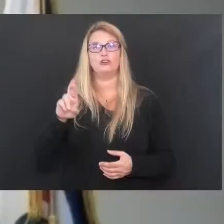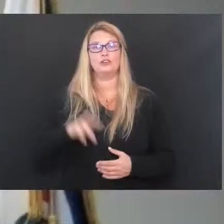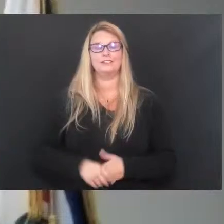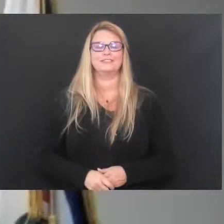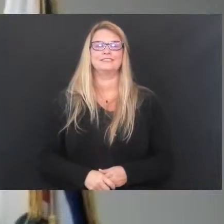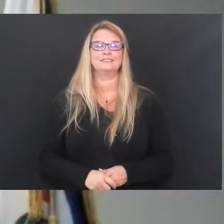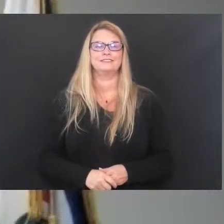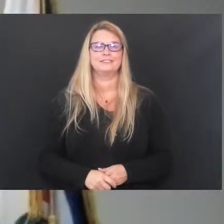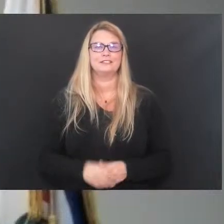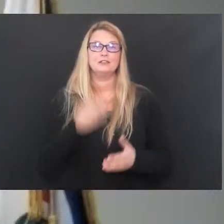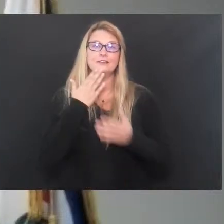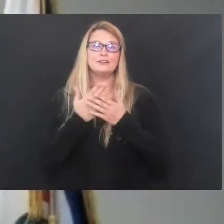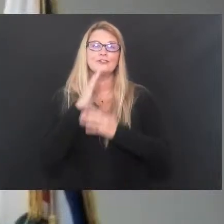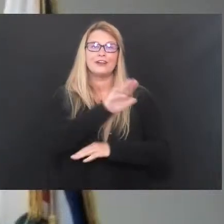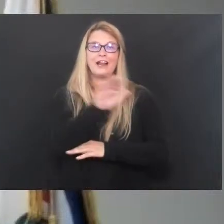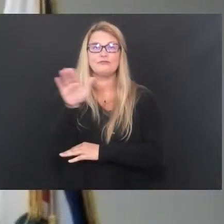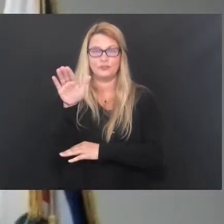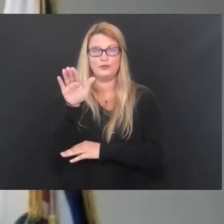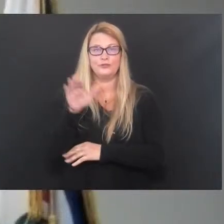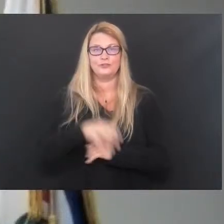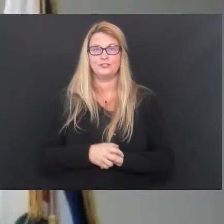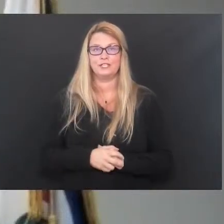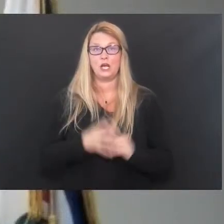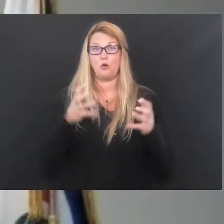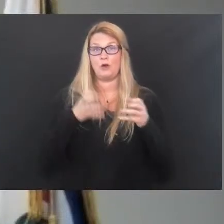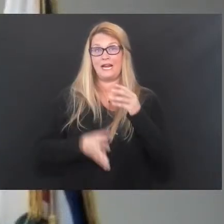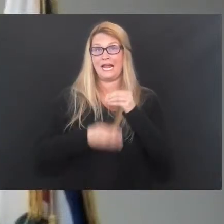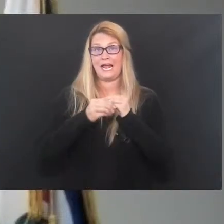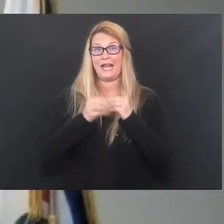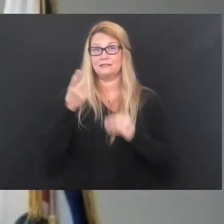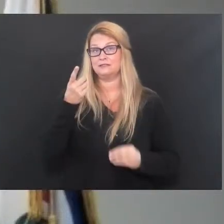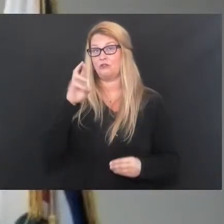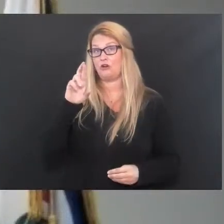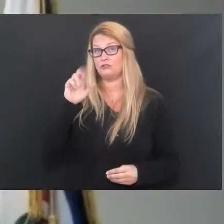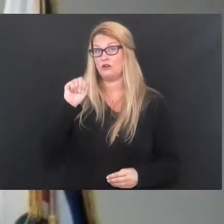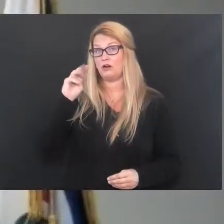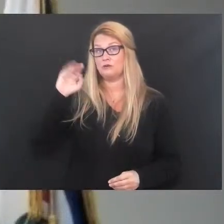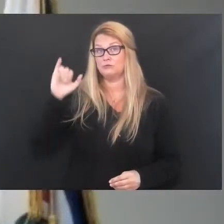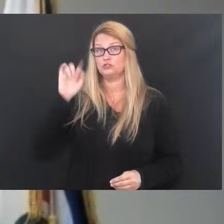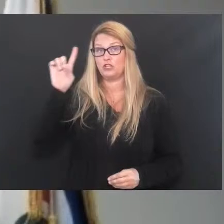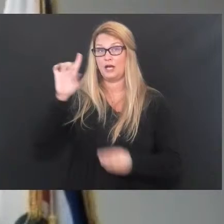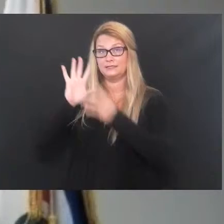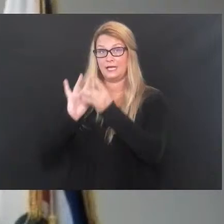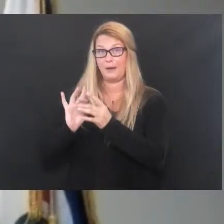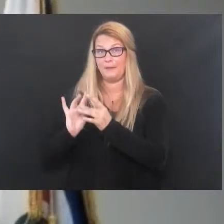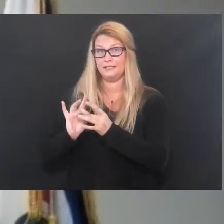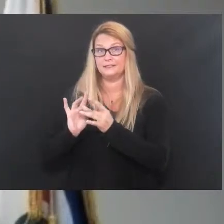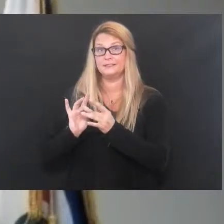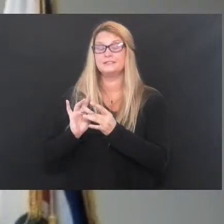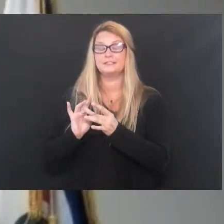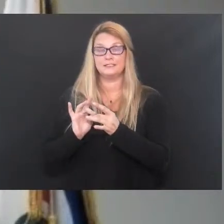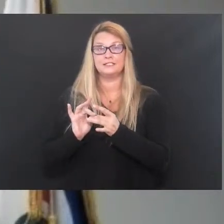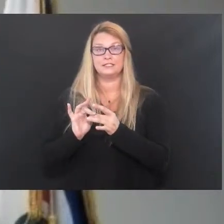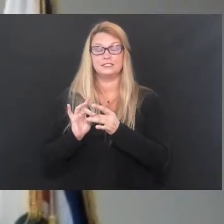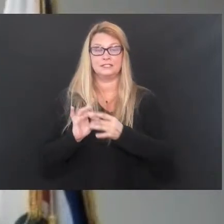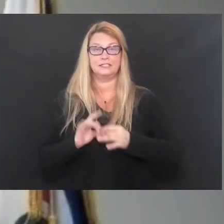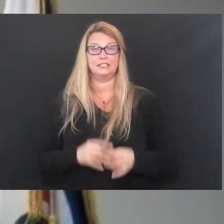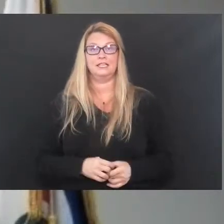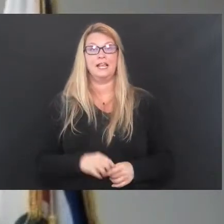Good afternoon, everyone. To add a little bit to what Dr. Amjad said, this is a difficult time